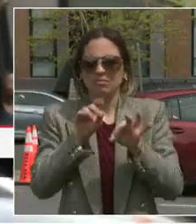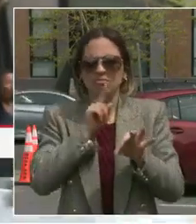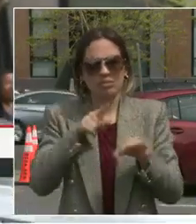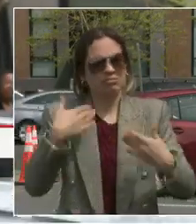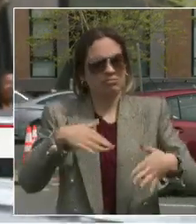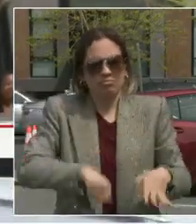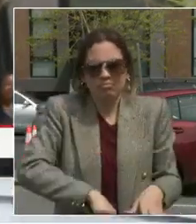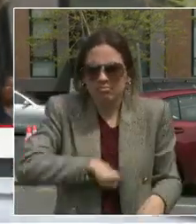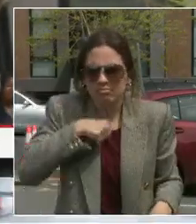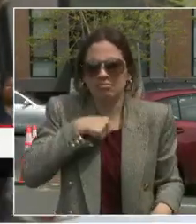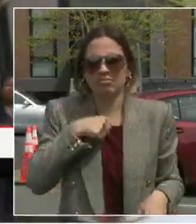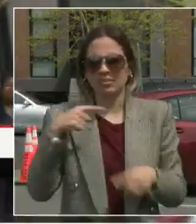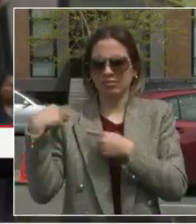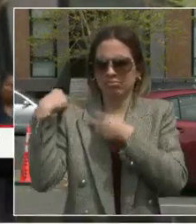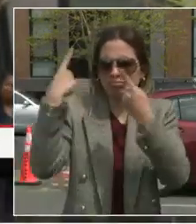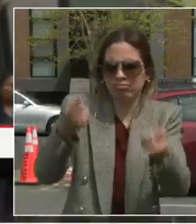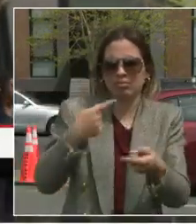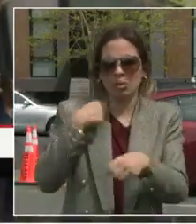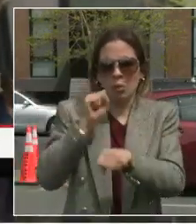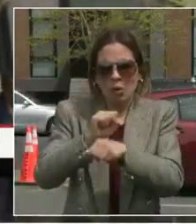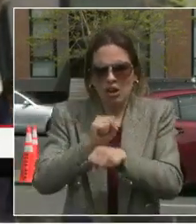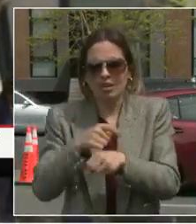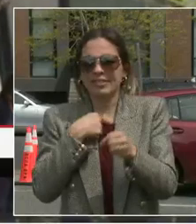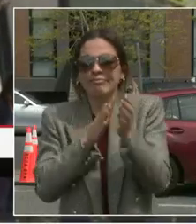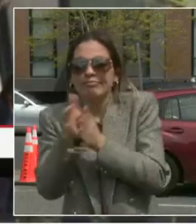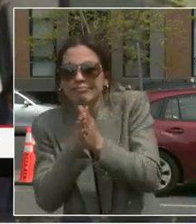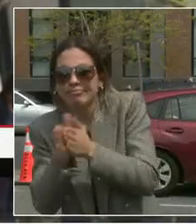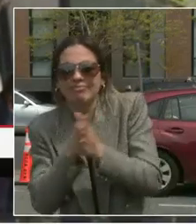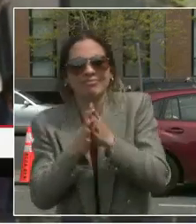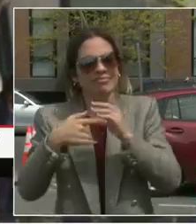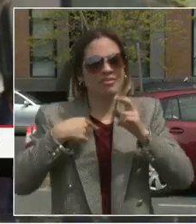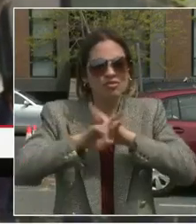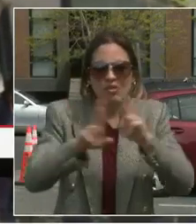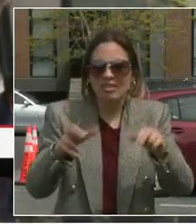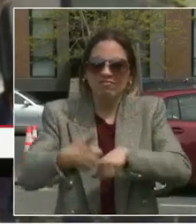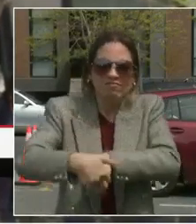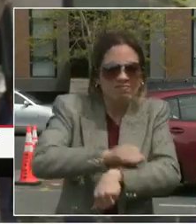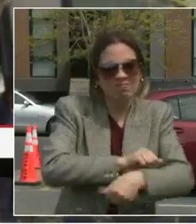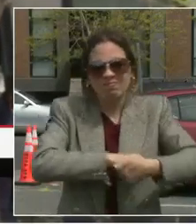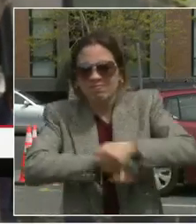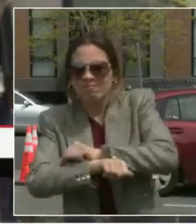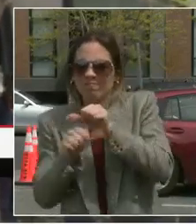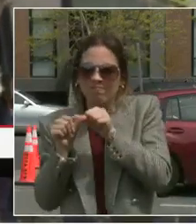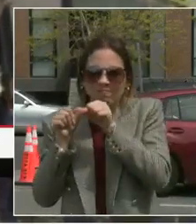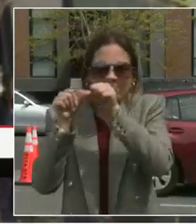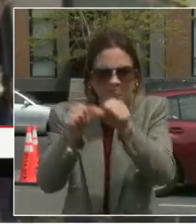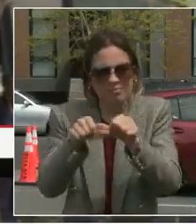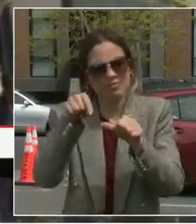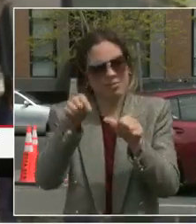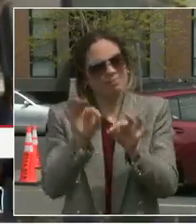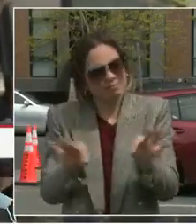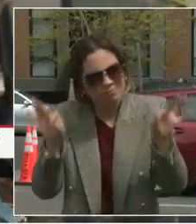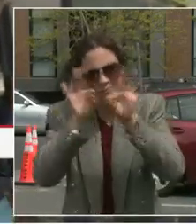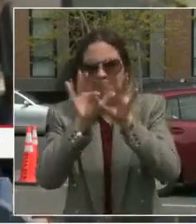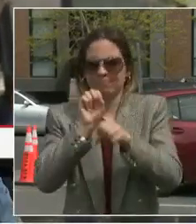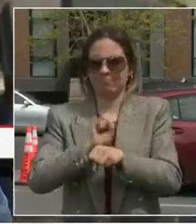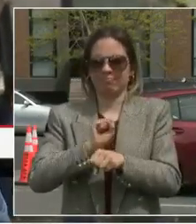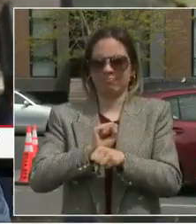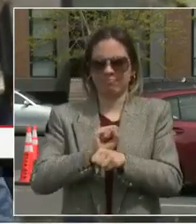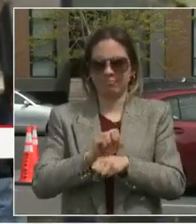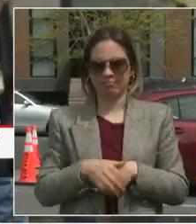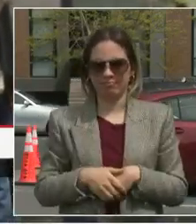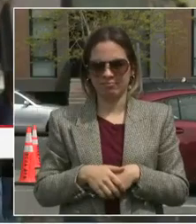far, and I'm even more energized to continue this important work. So with that, I want to turn to